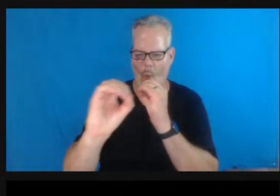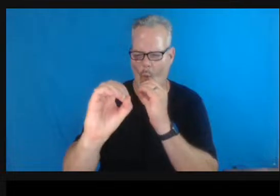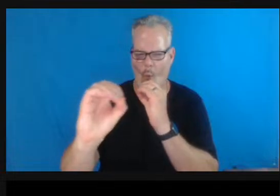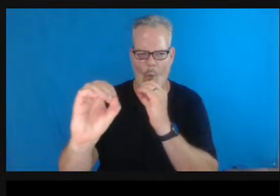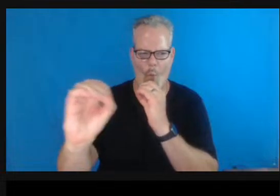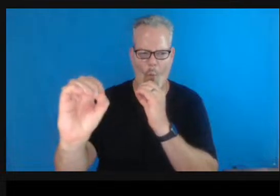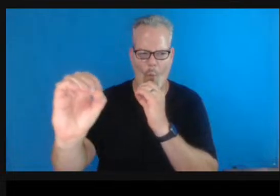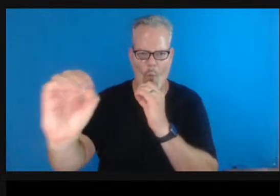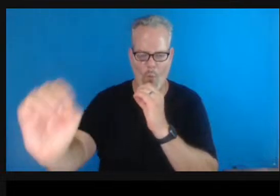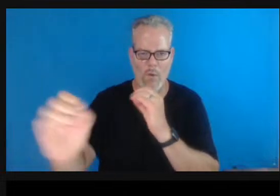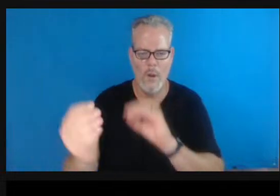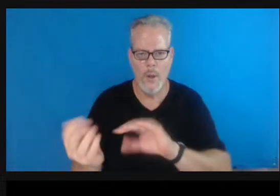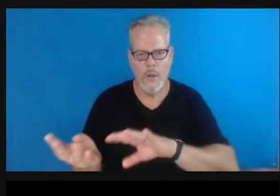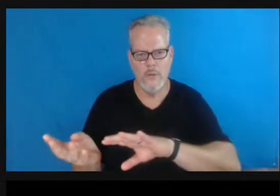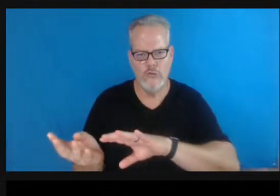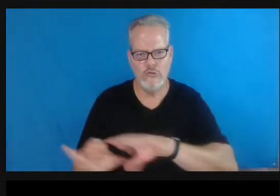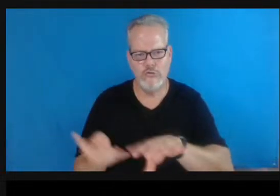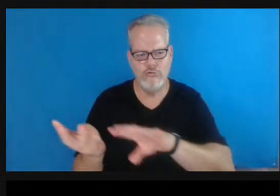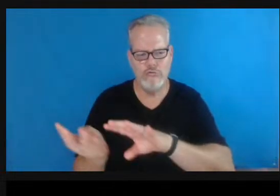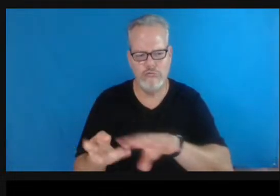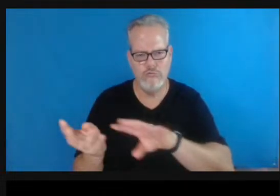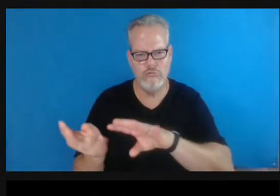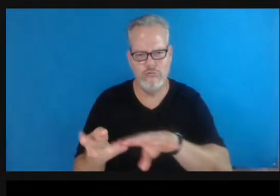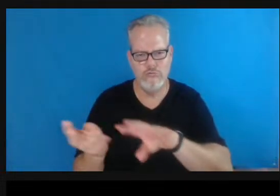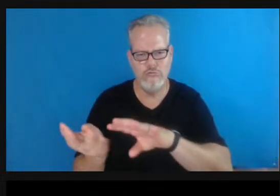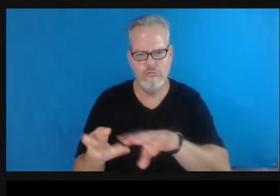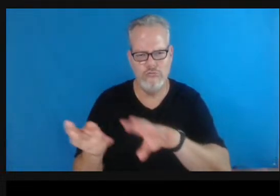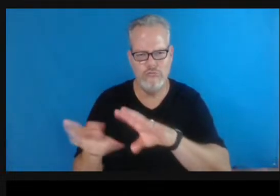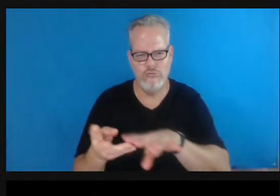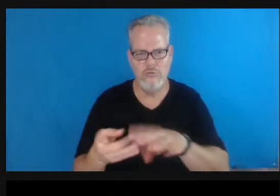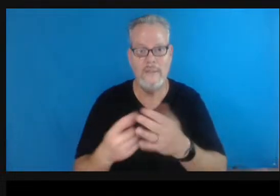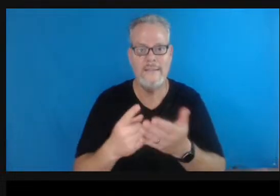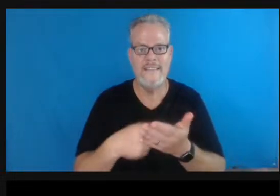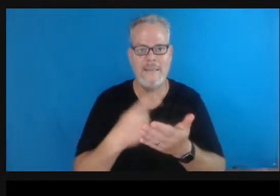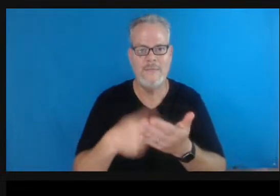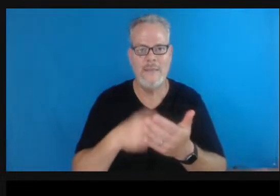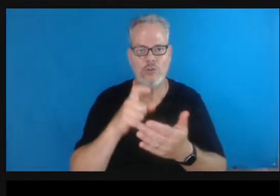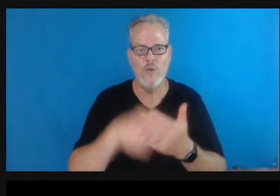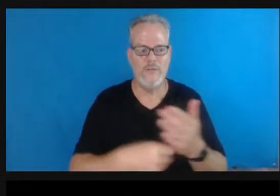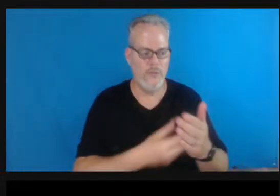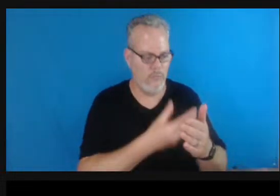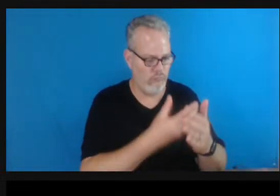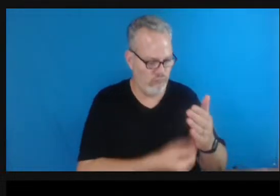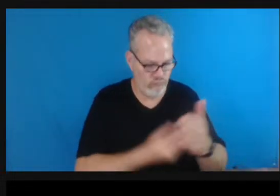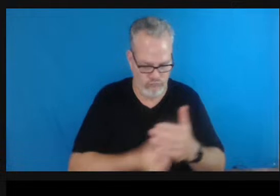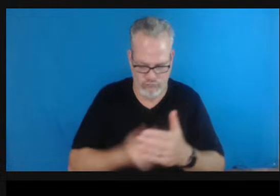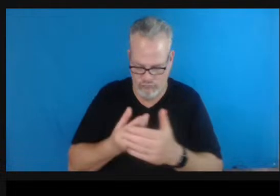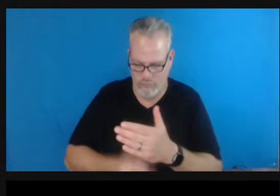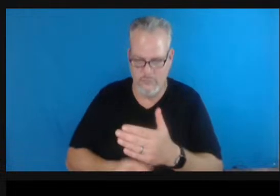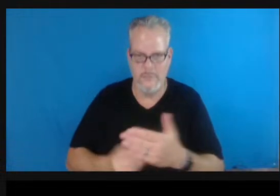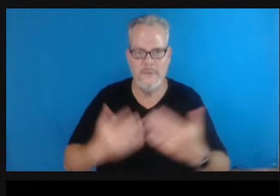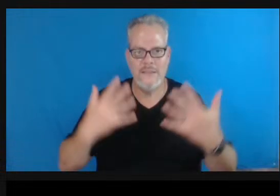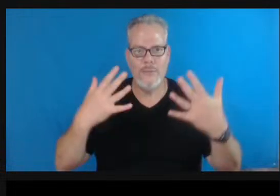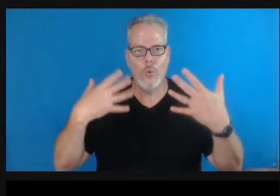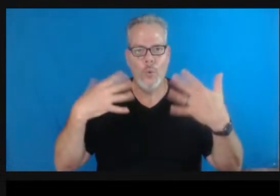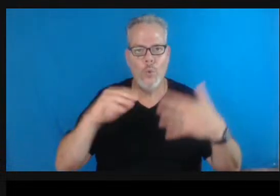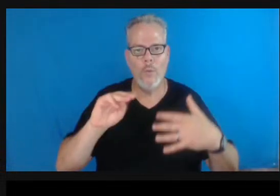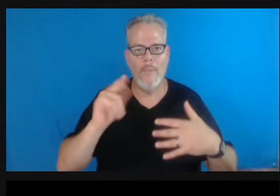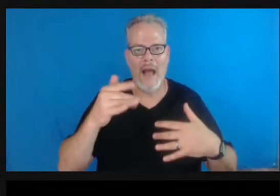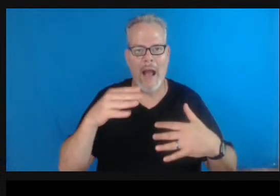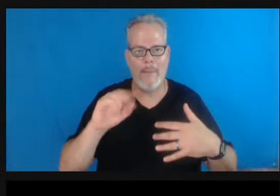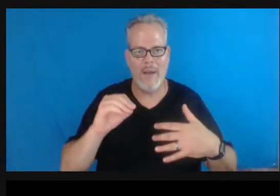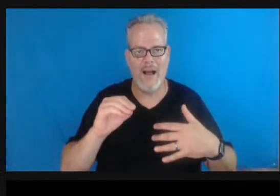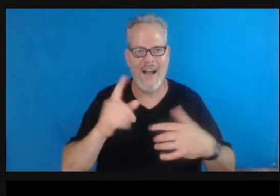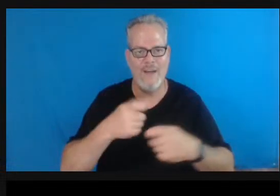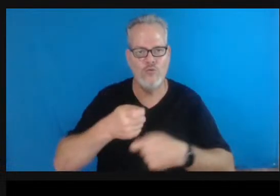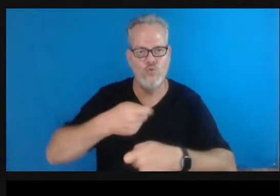around, you have to sometimes drain some cooler magma and then